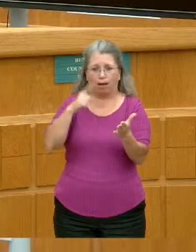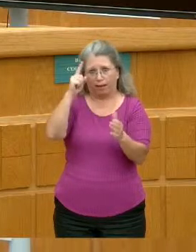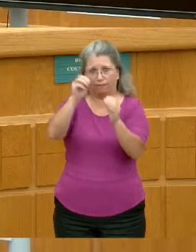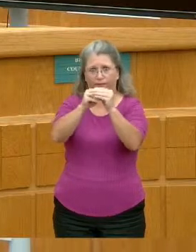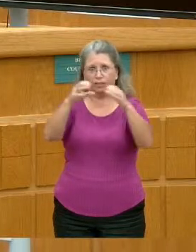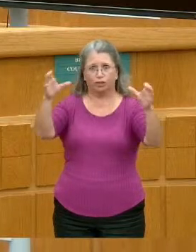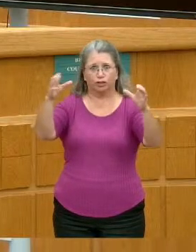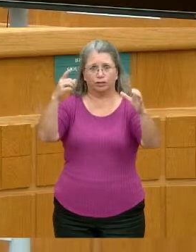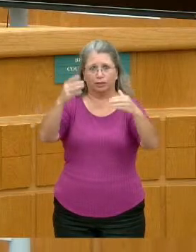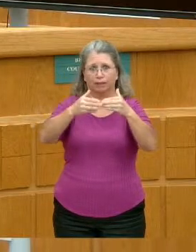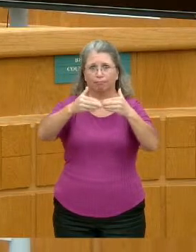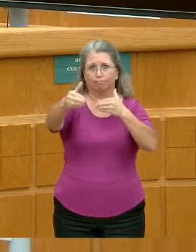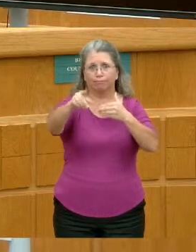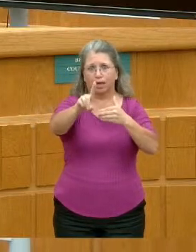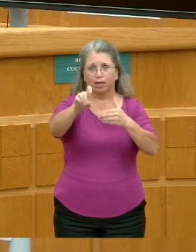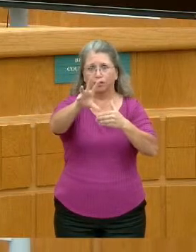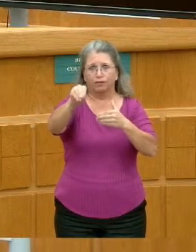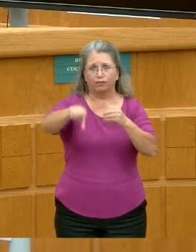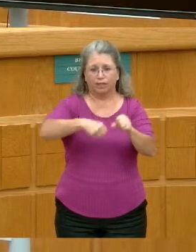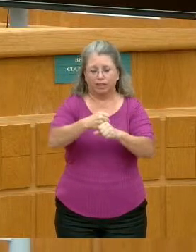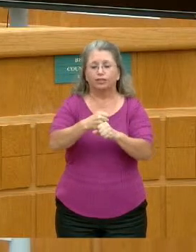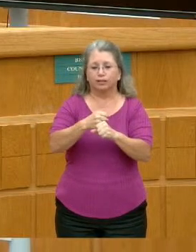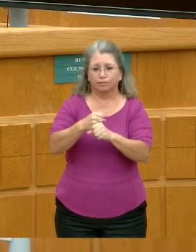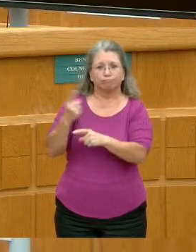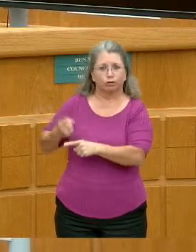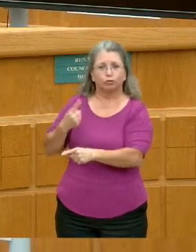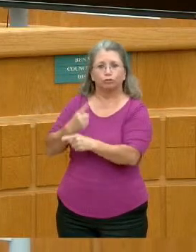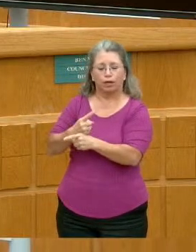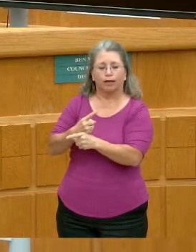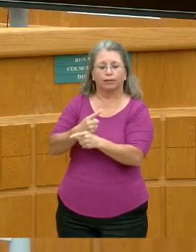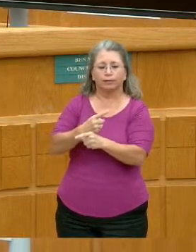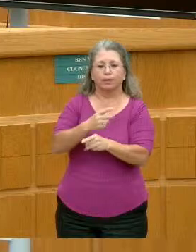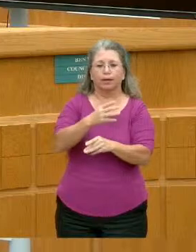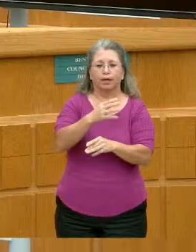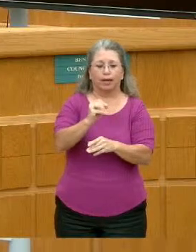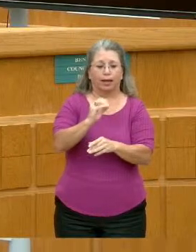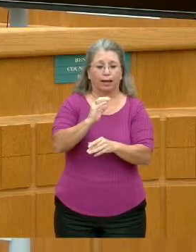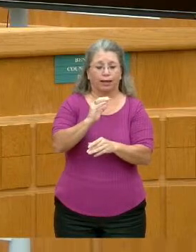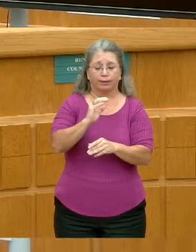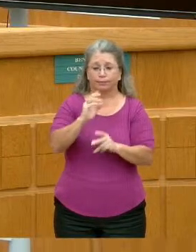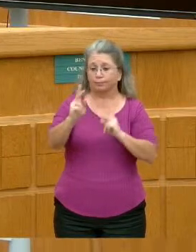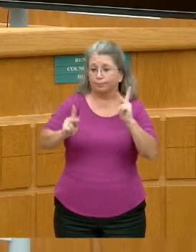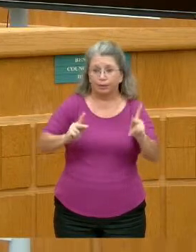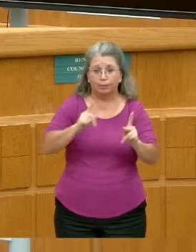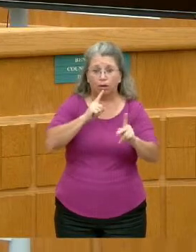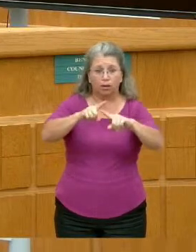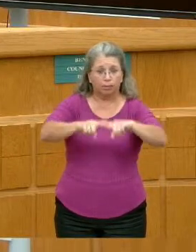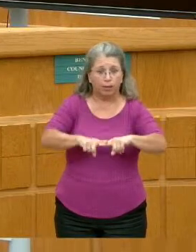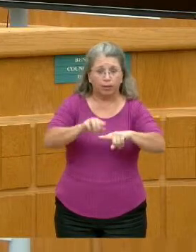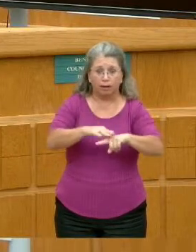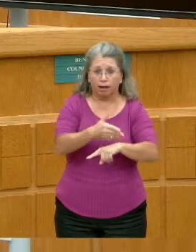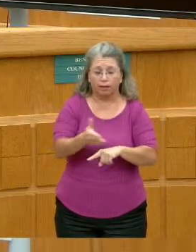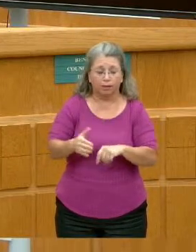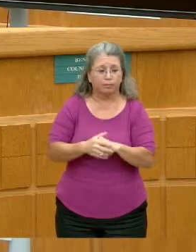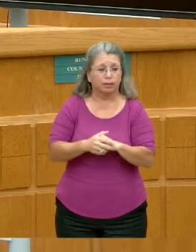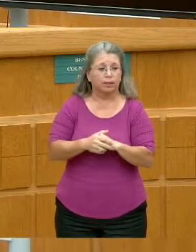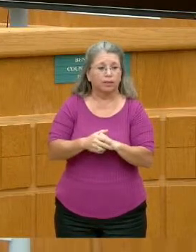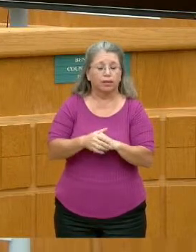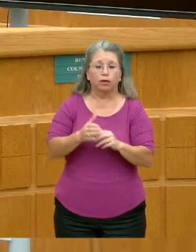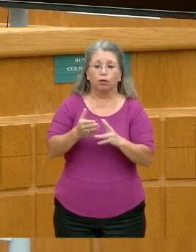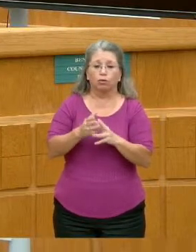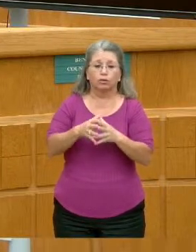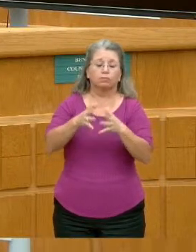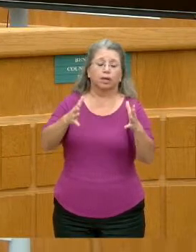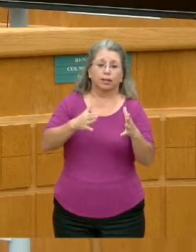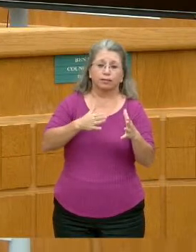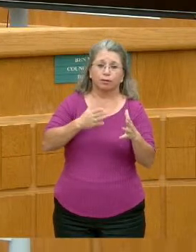right. And the human race is dependent on them. So as heartfelt as I can express through a